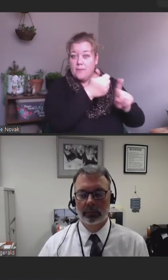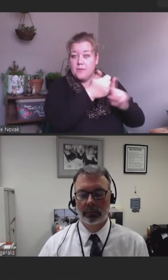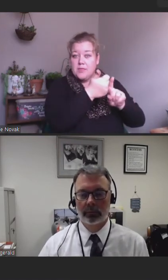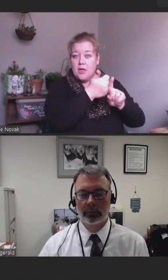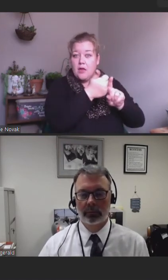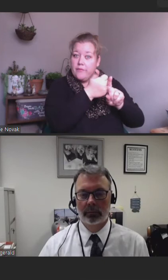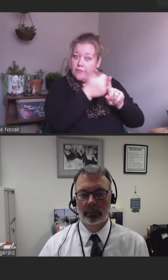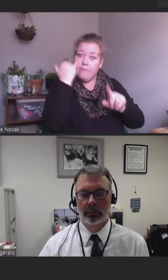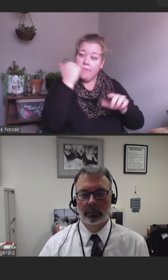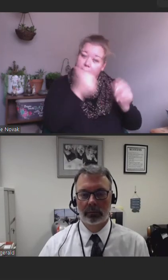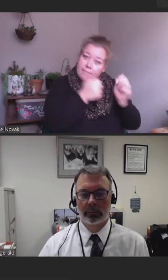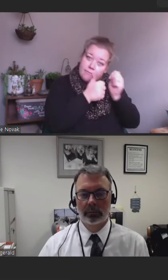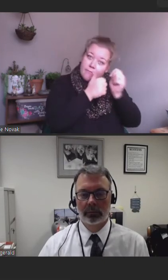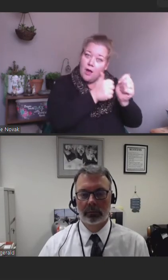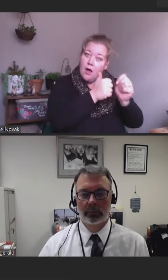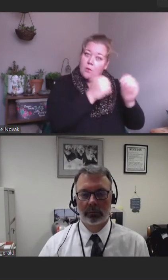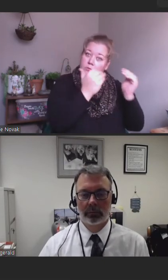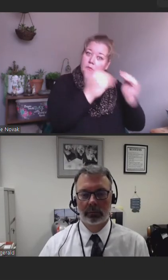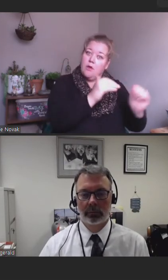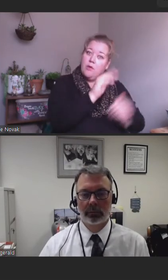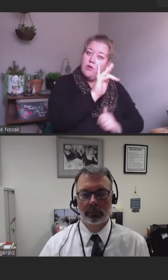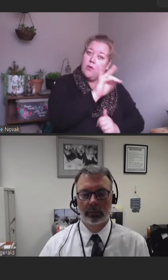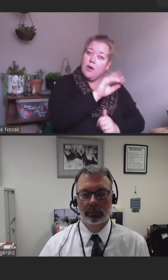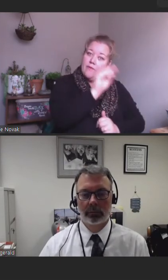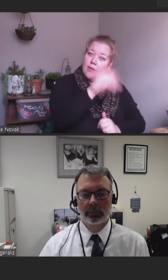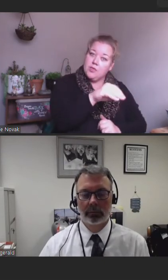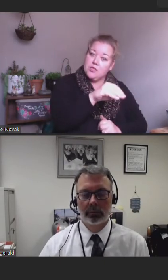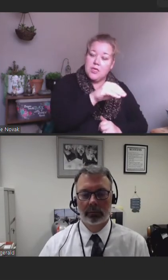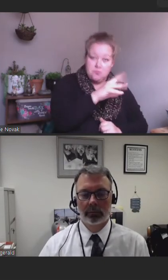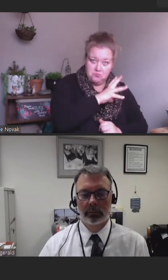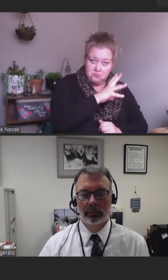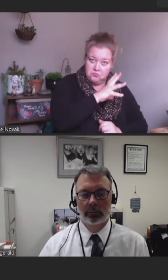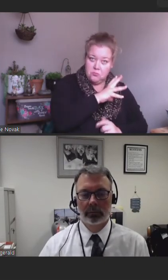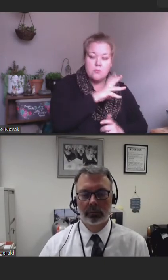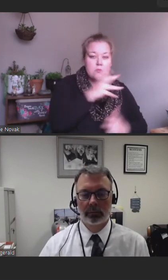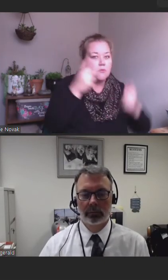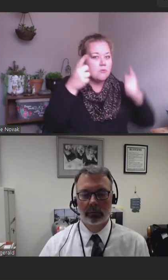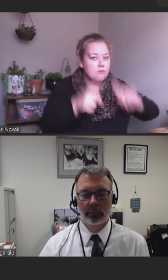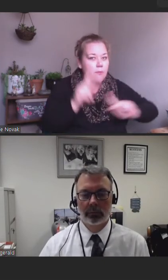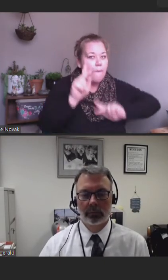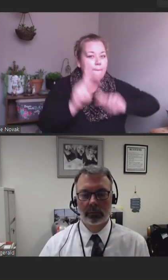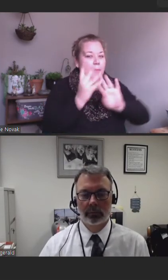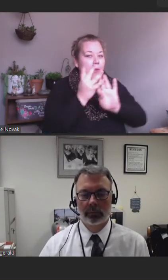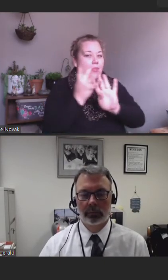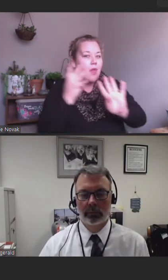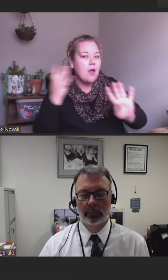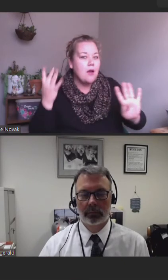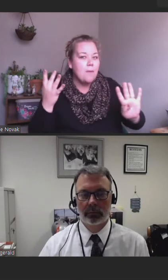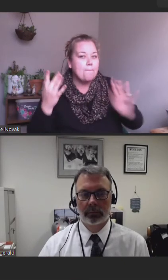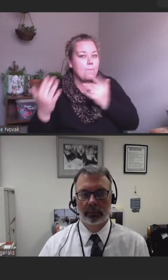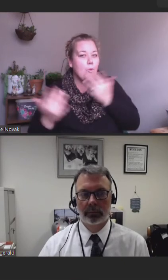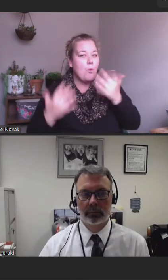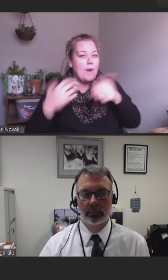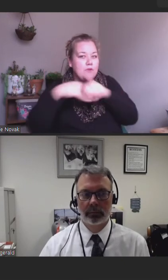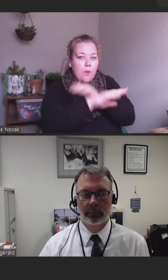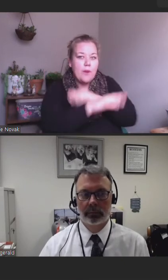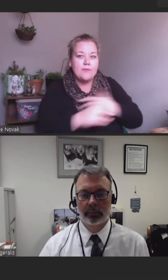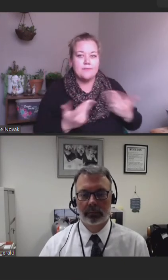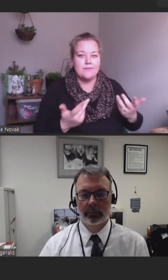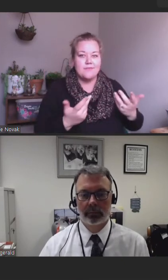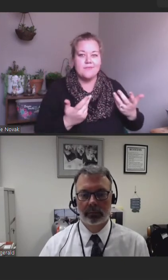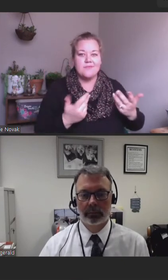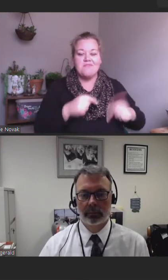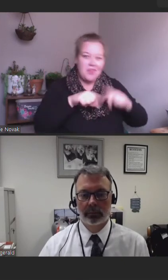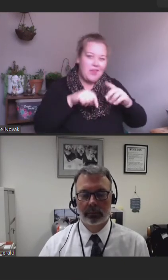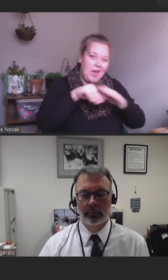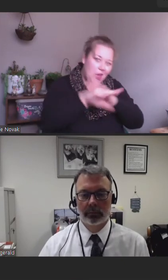sticking to that 25% capacity is when we might see people lined up outside because they're not allowed inside